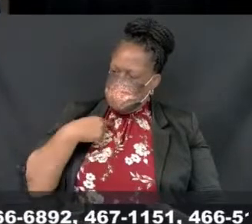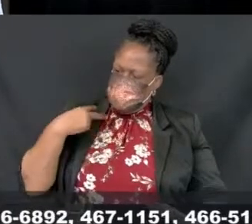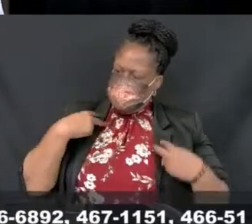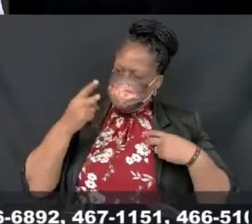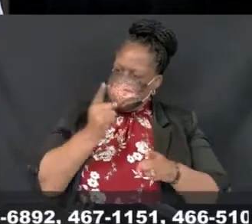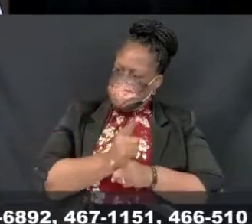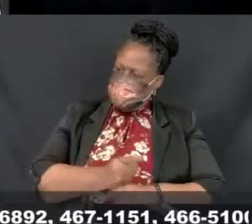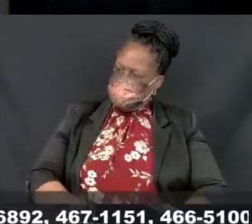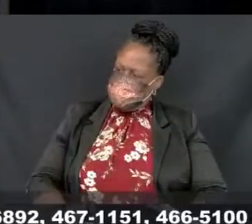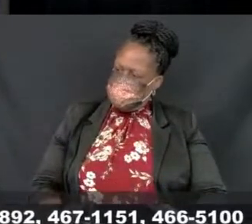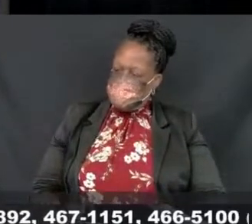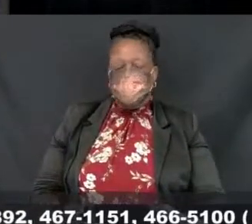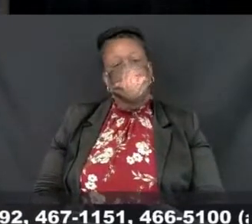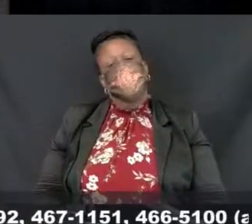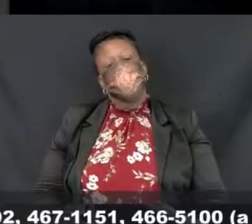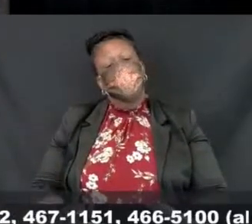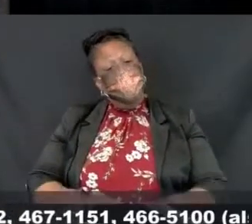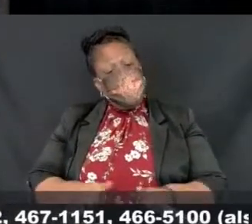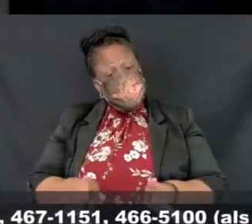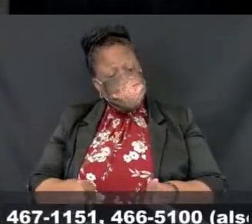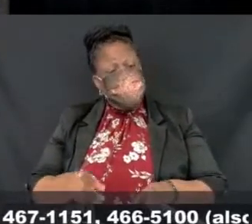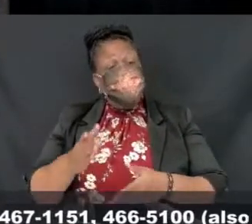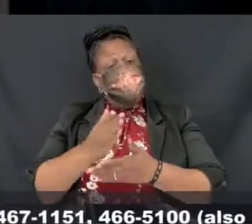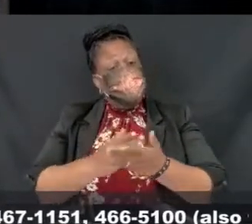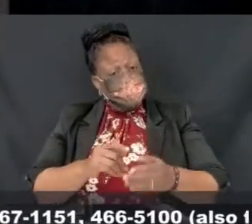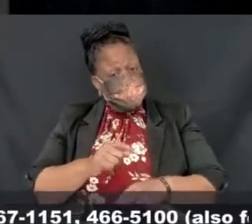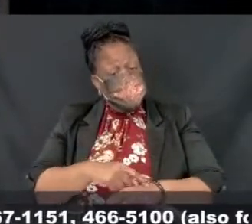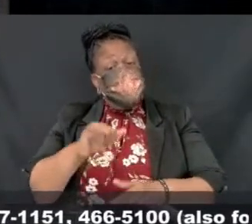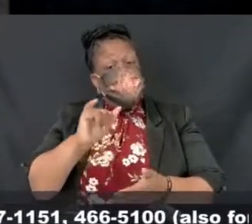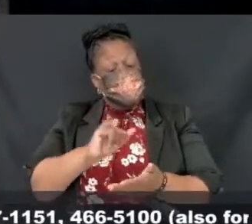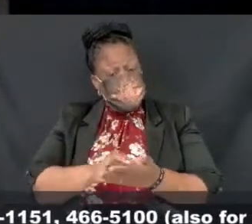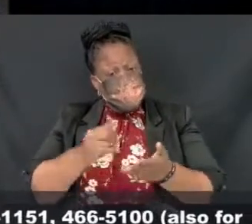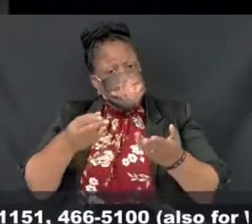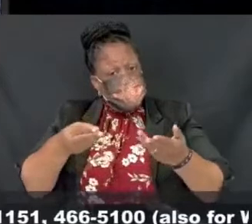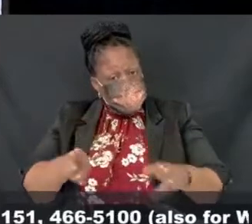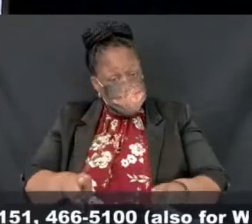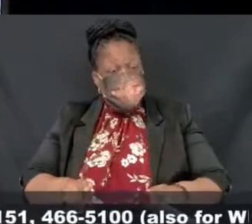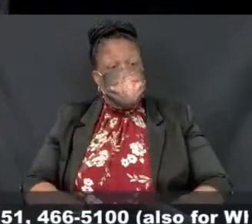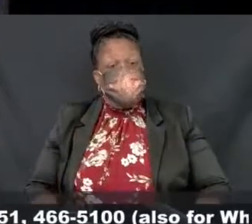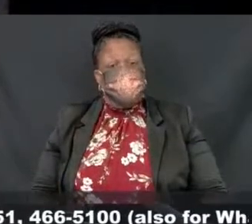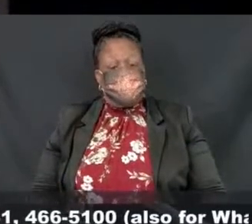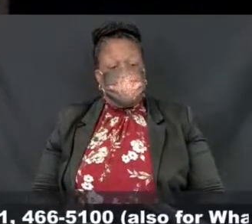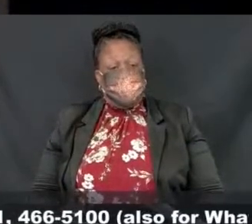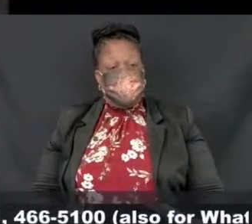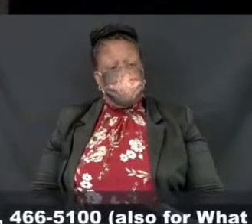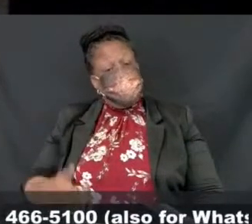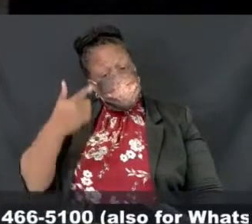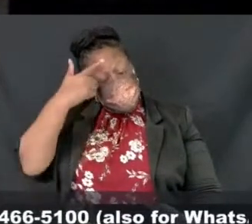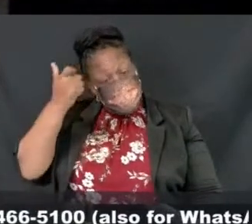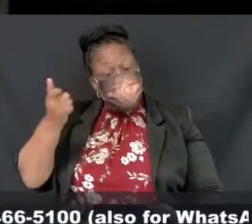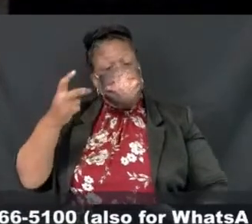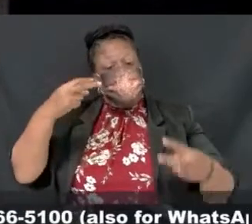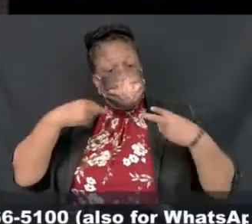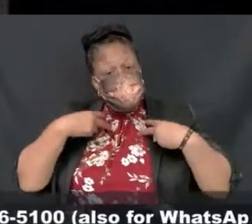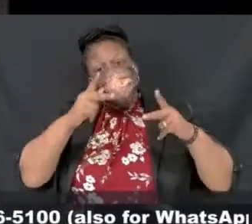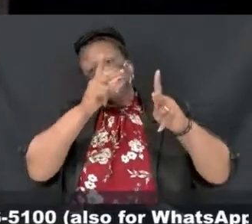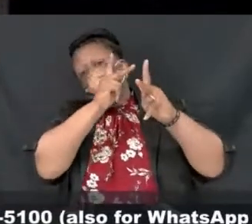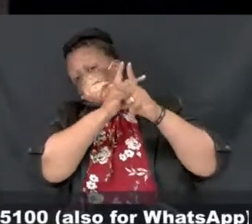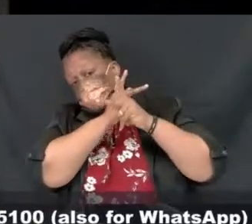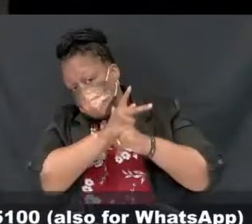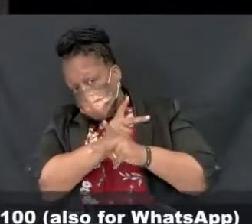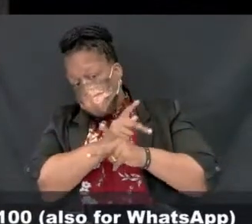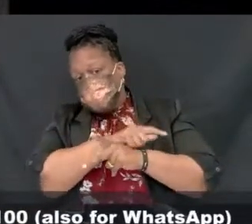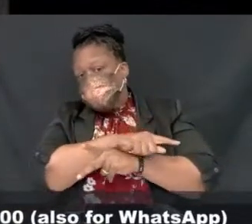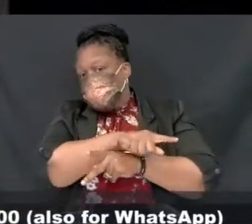Nonetheless, this happens at times because of certain situations that may arise, just like we